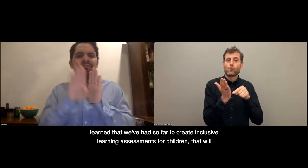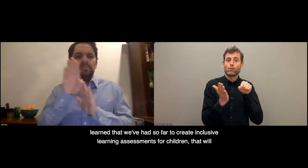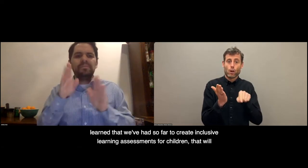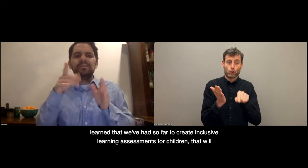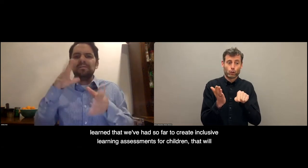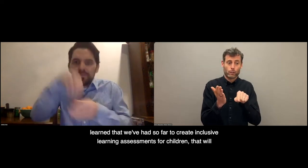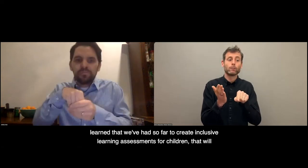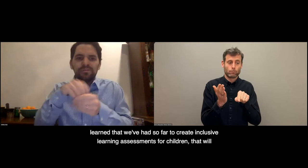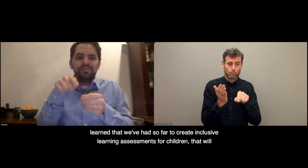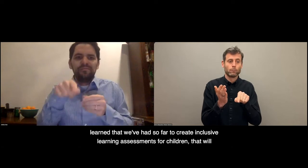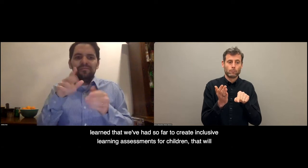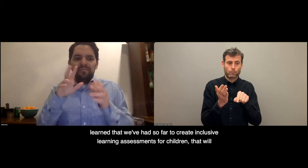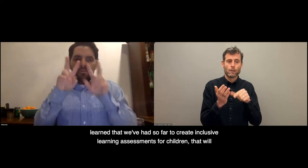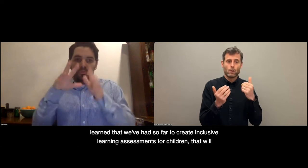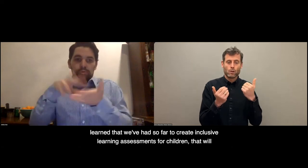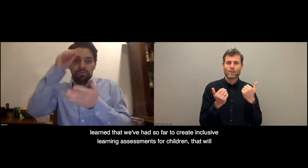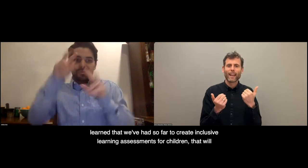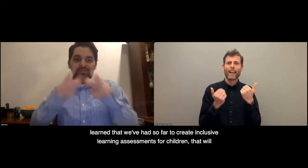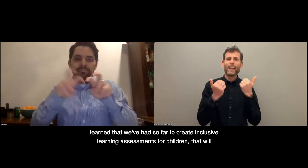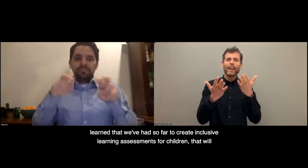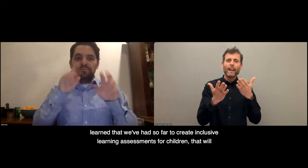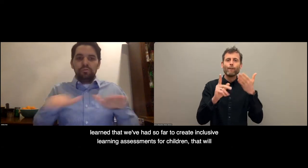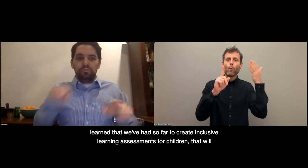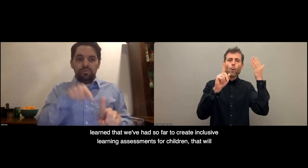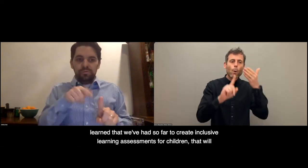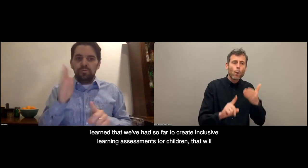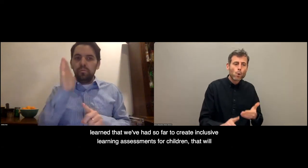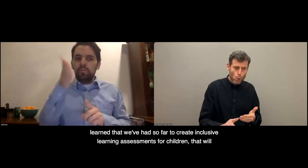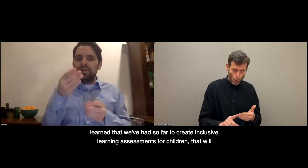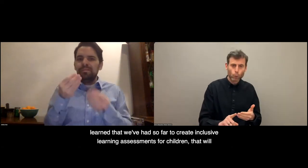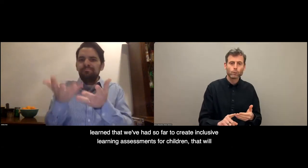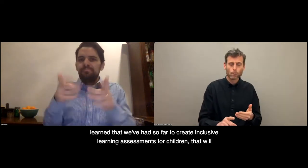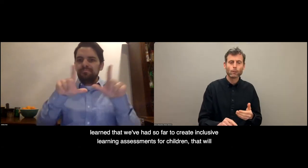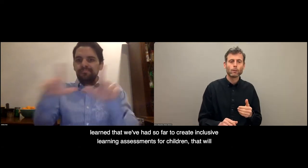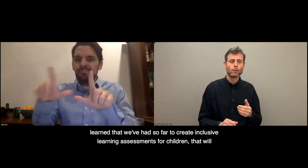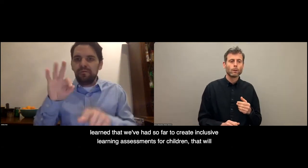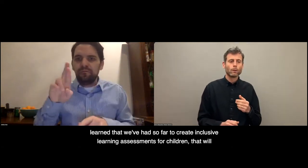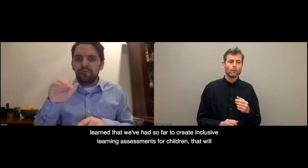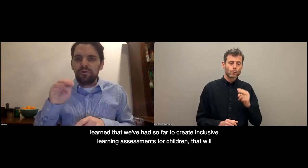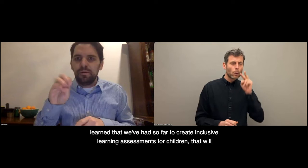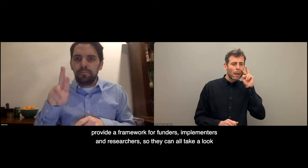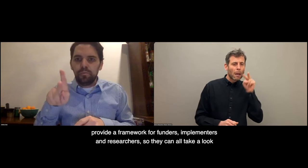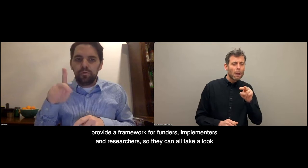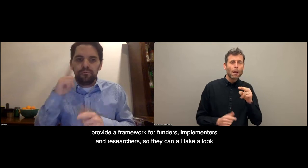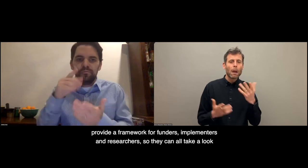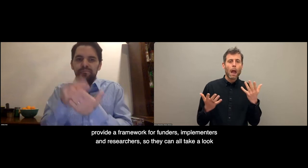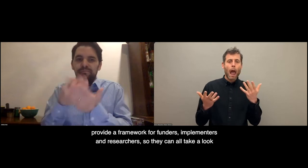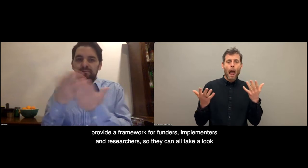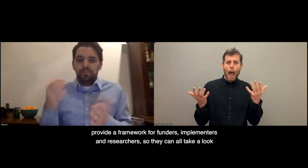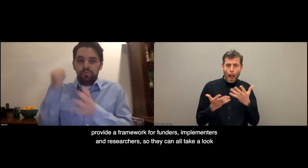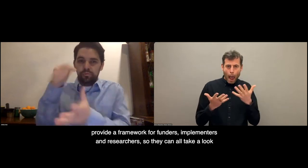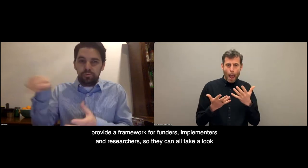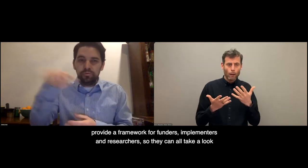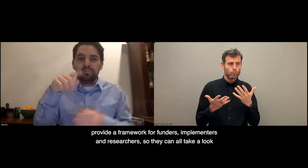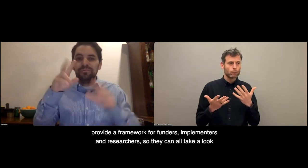lessons learned that we've had so far to create inclusive learning assessments for children. That will provide a